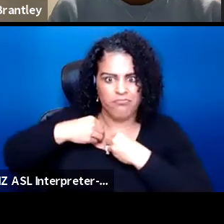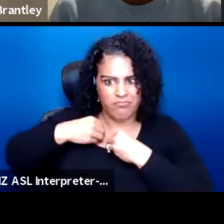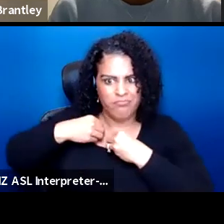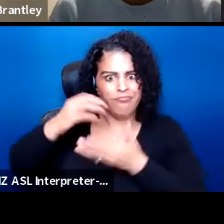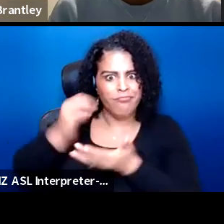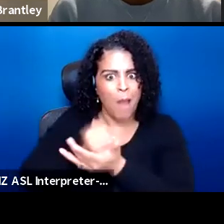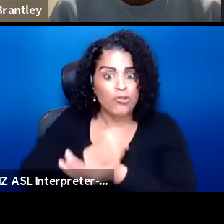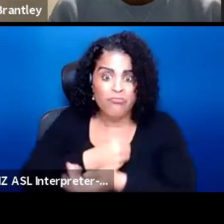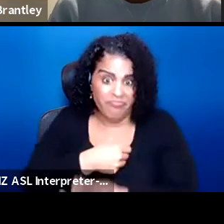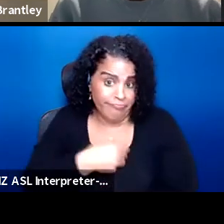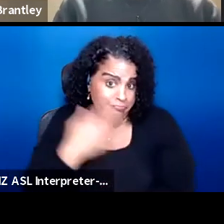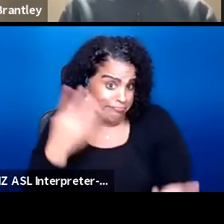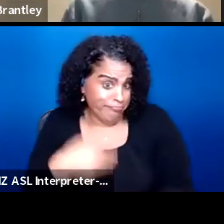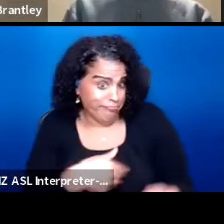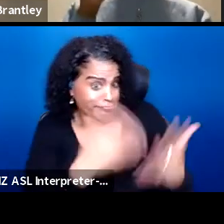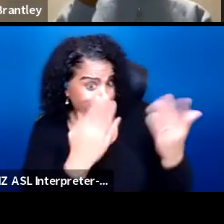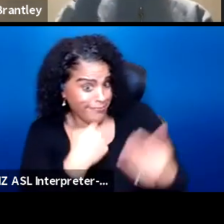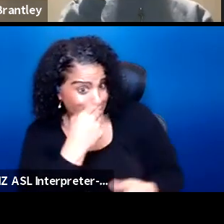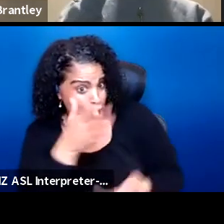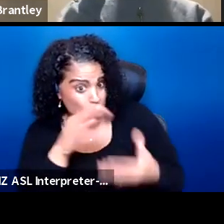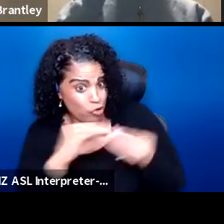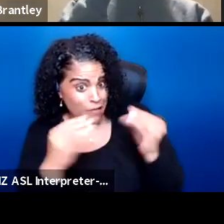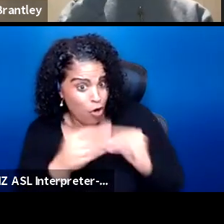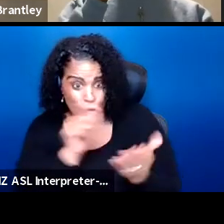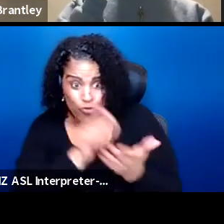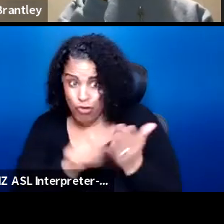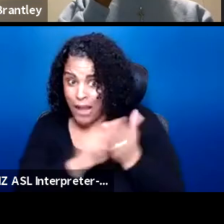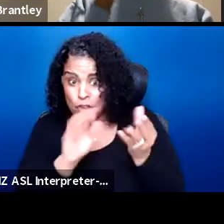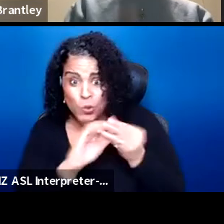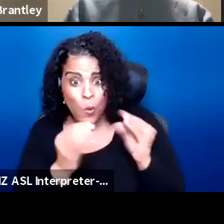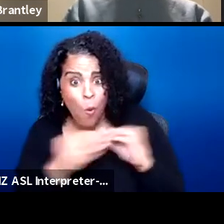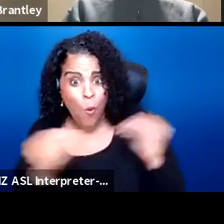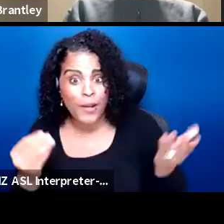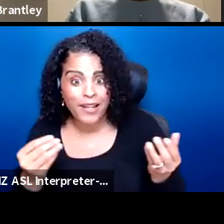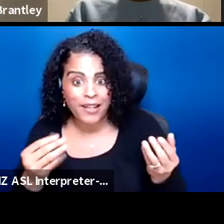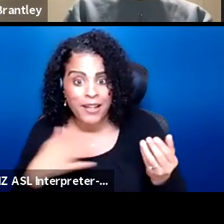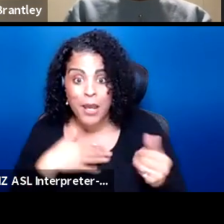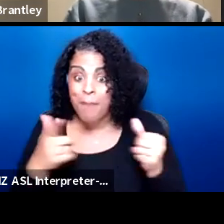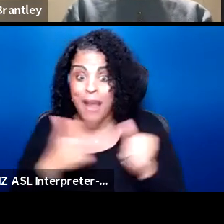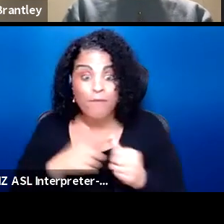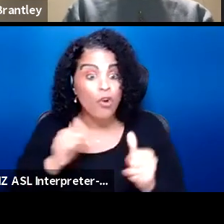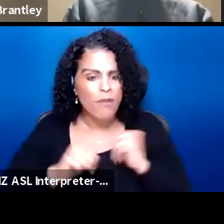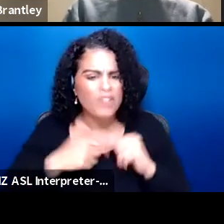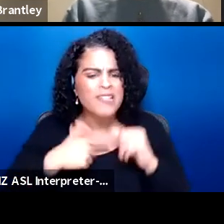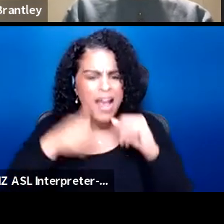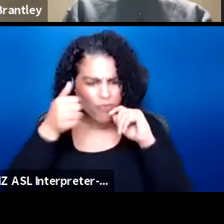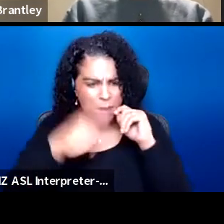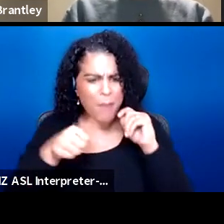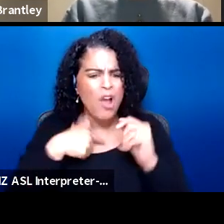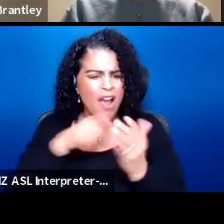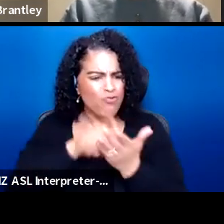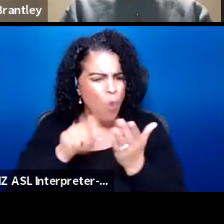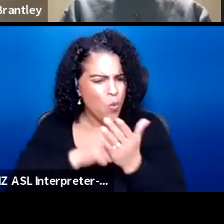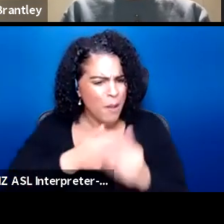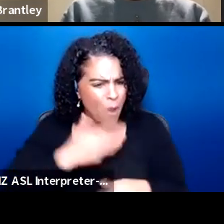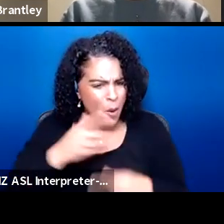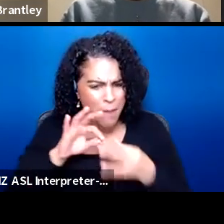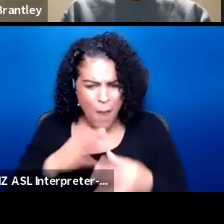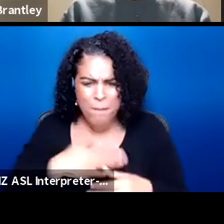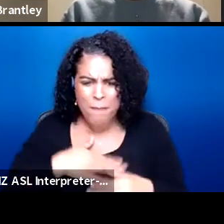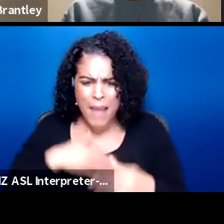tell your story. Just write a story. And my first performance I remember was I wrote a poem about